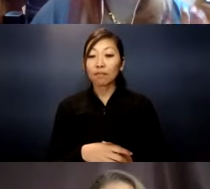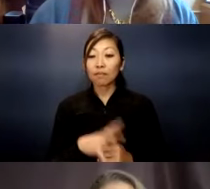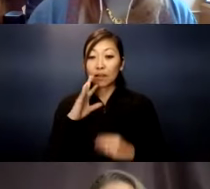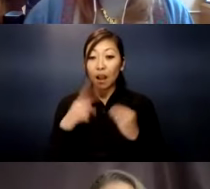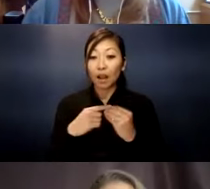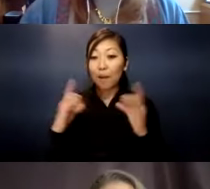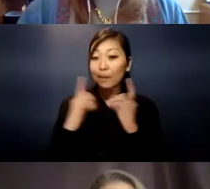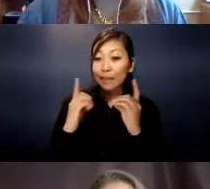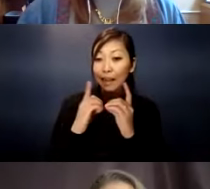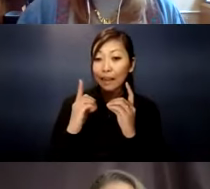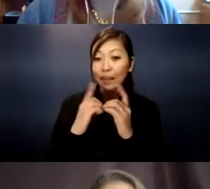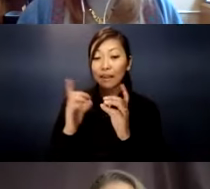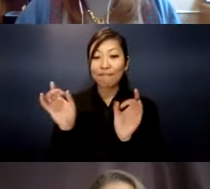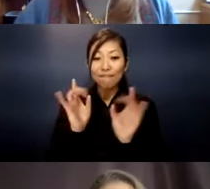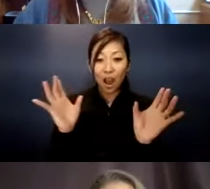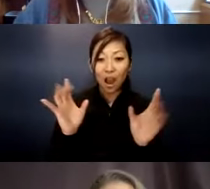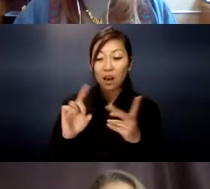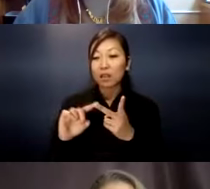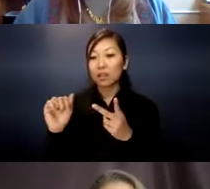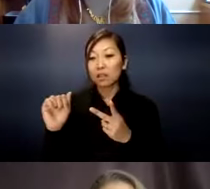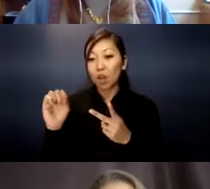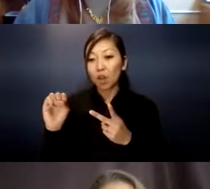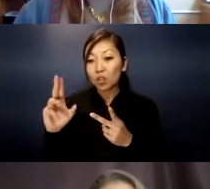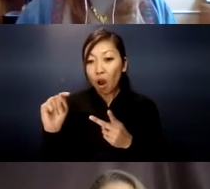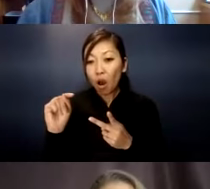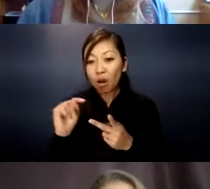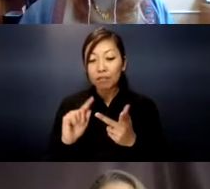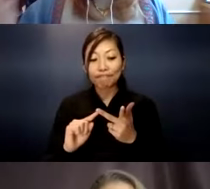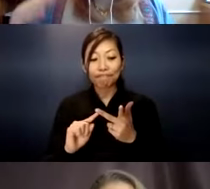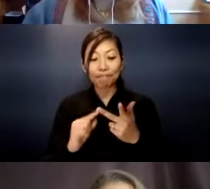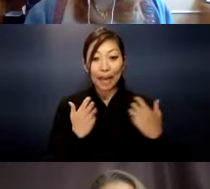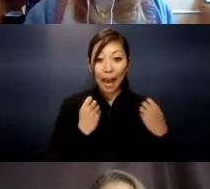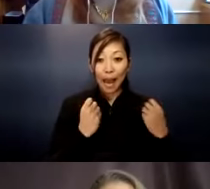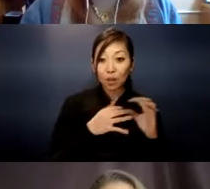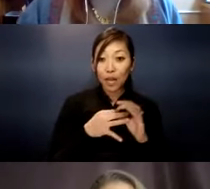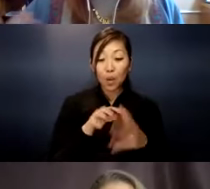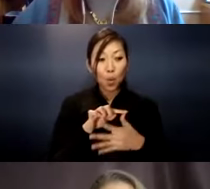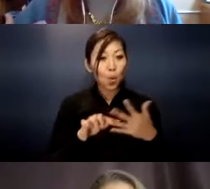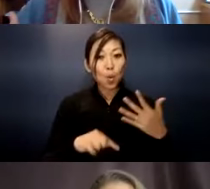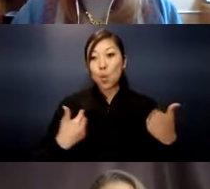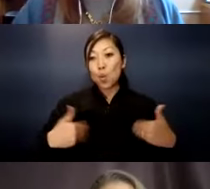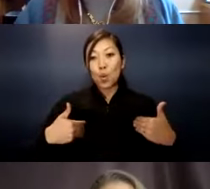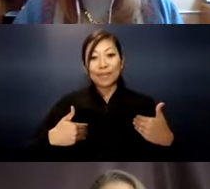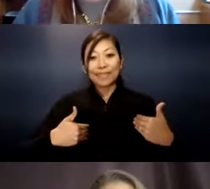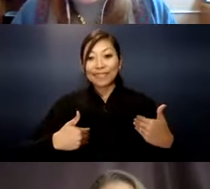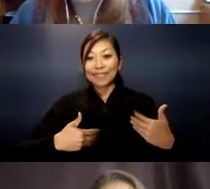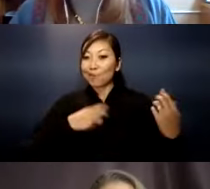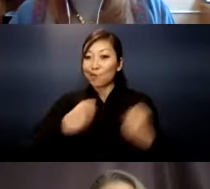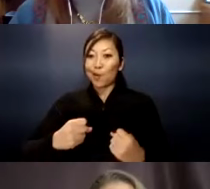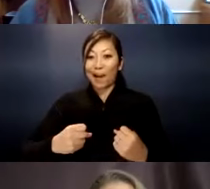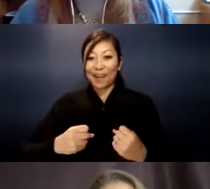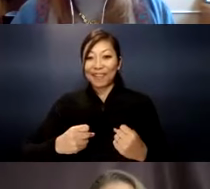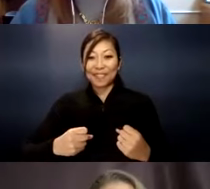assault and healthy relationships, like this is intense stuff. So tensions can run